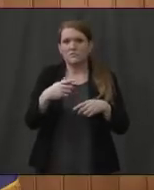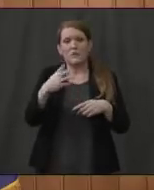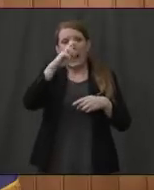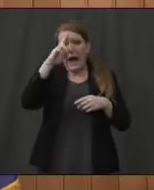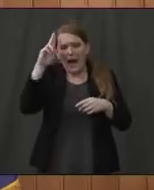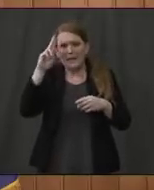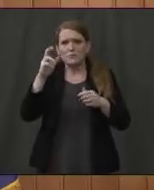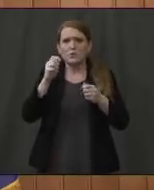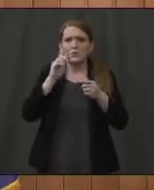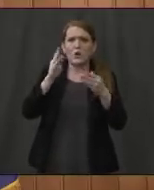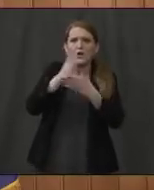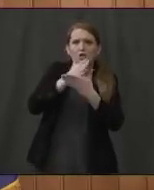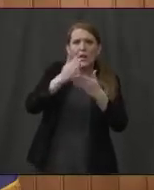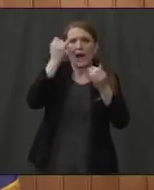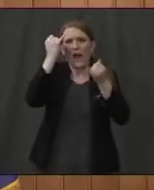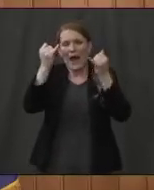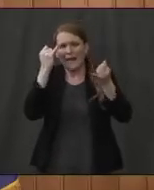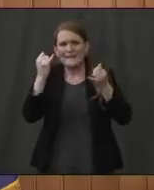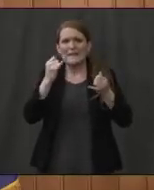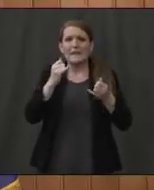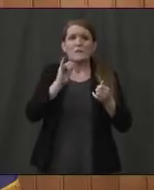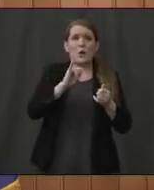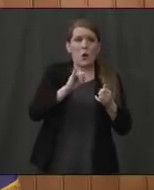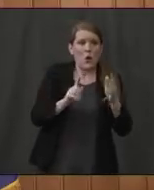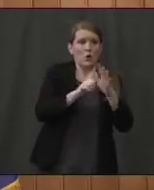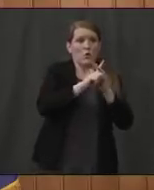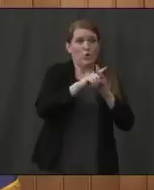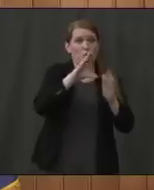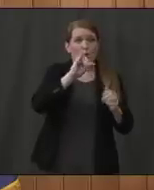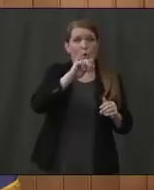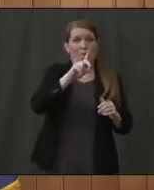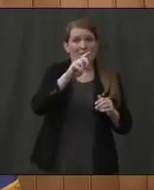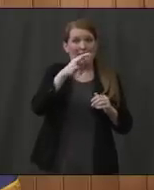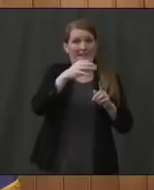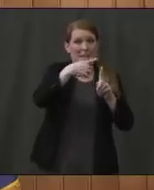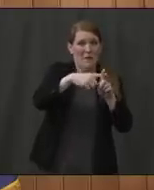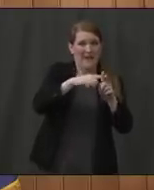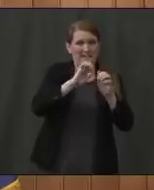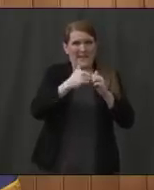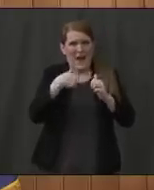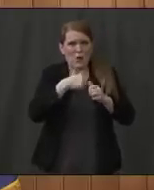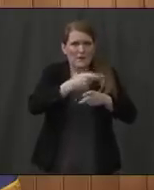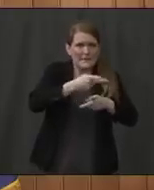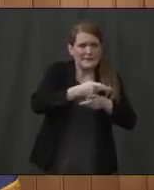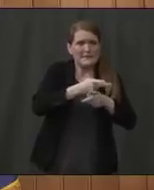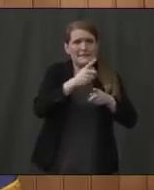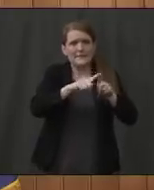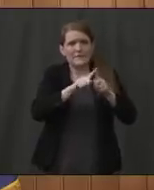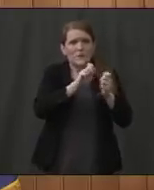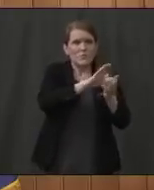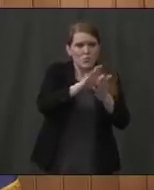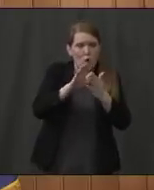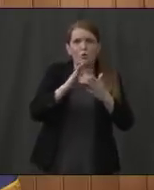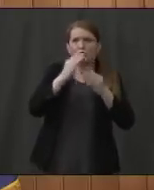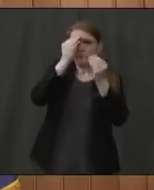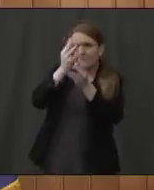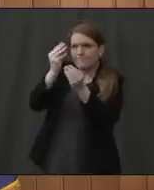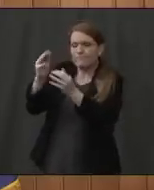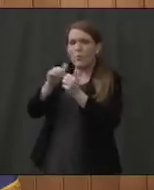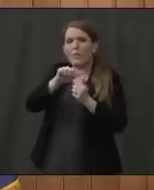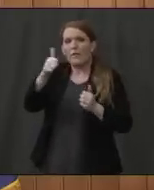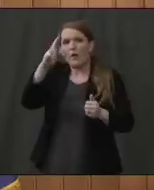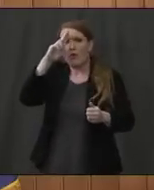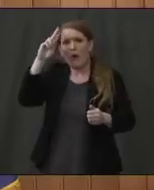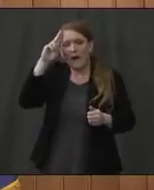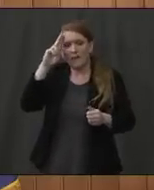for the patients when we did start to receive them, which we now have. They've also been sharing best practices on how to maximize the